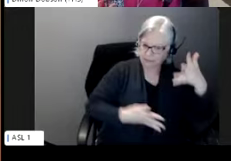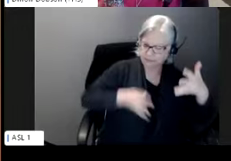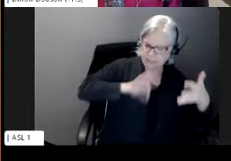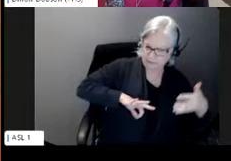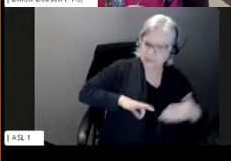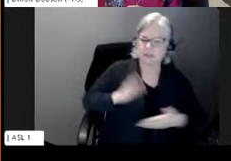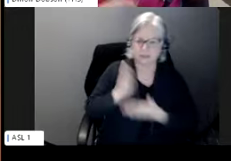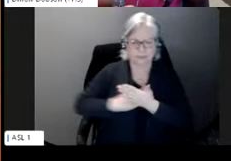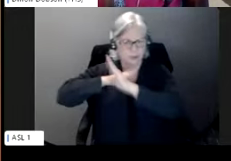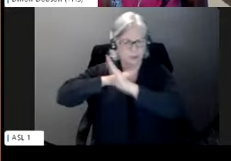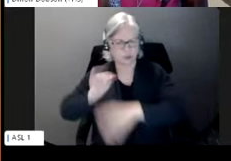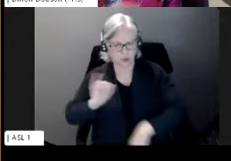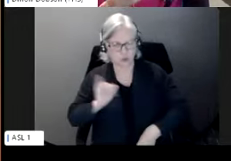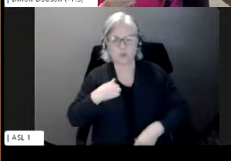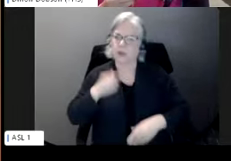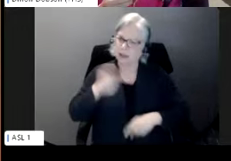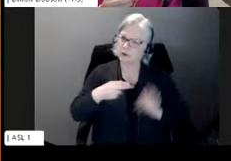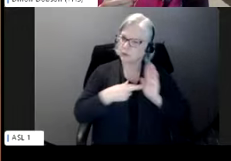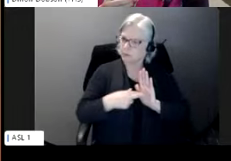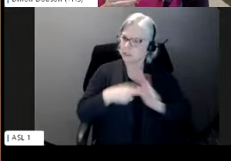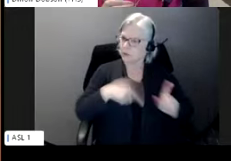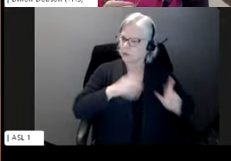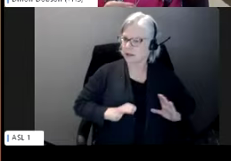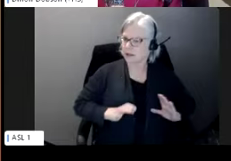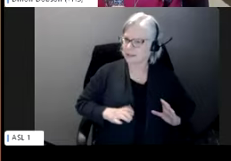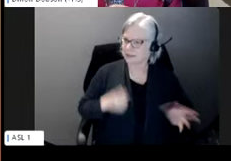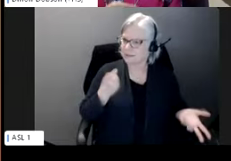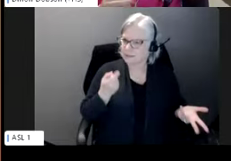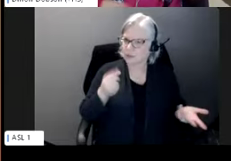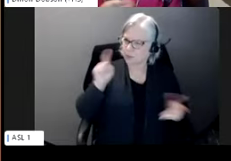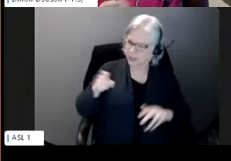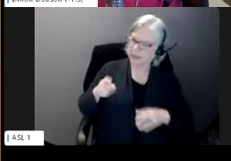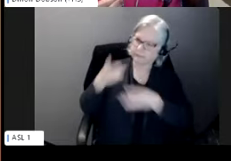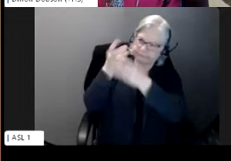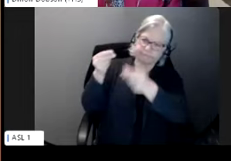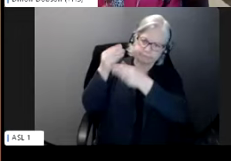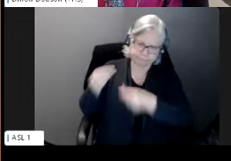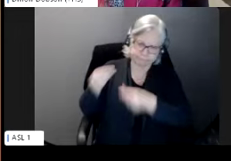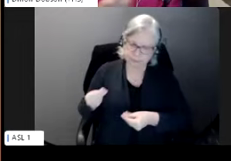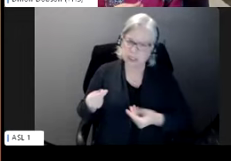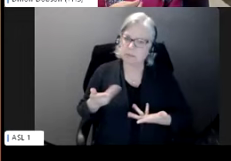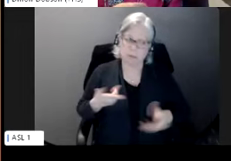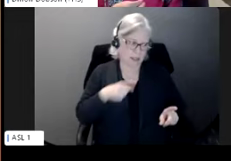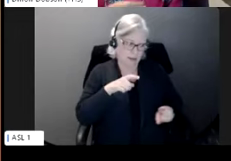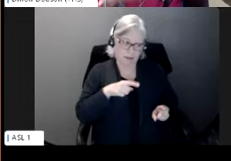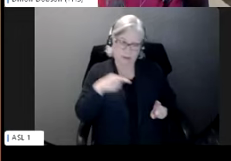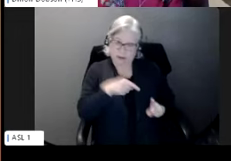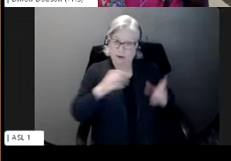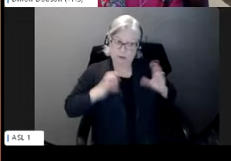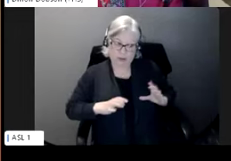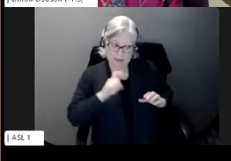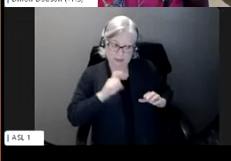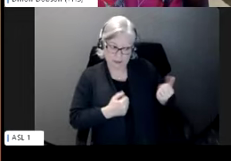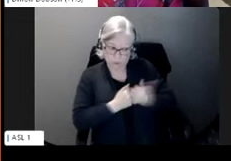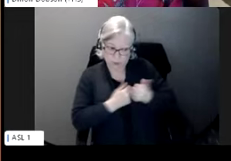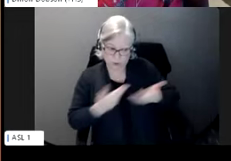our clients, because then we can tackle the inequities that exist in them getting the support and services that they need for their animal.